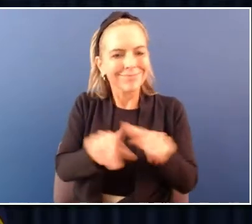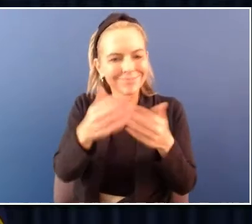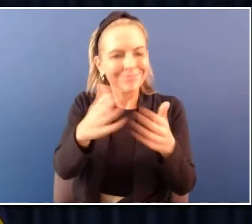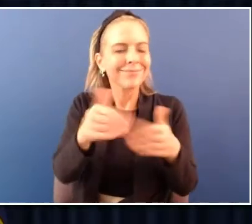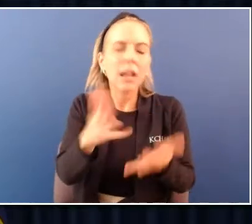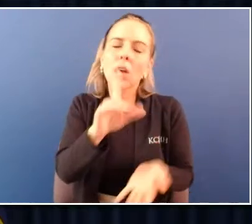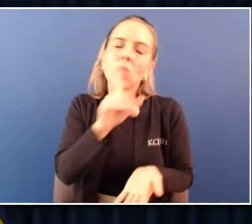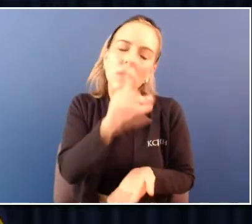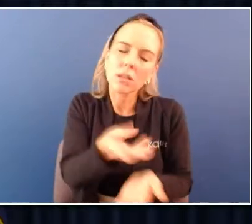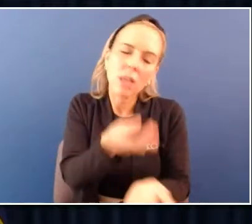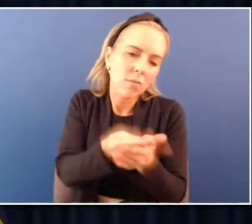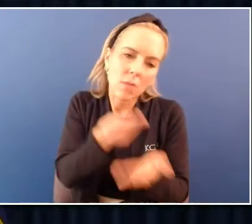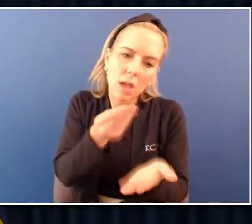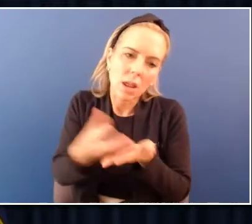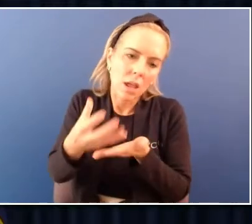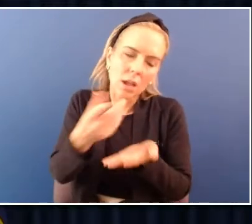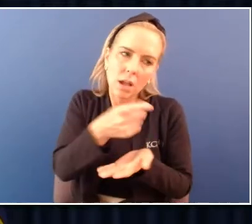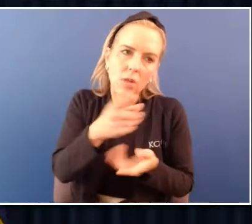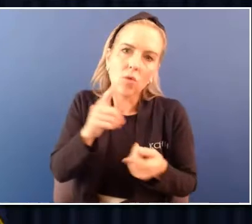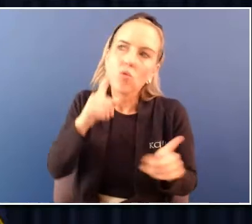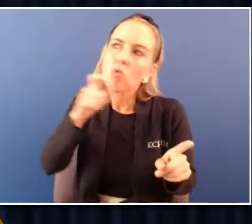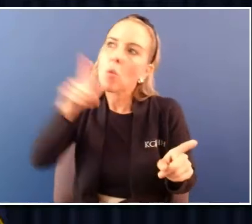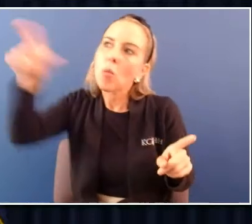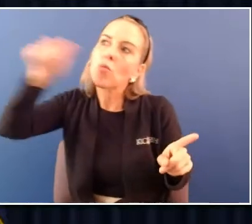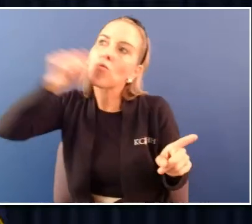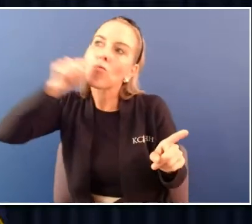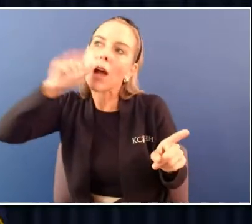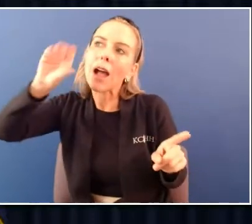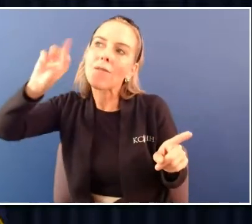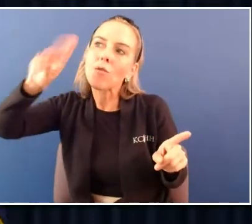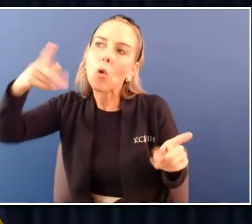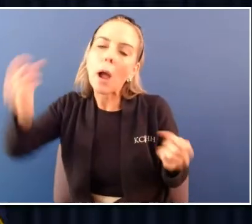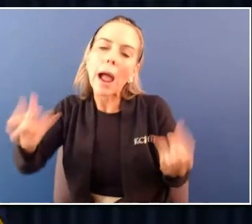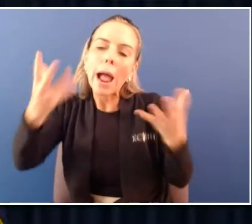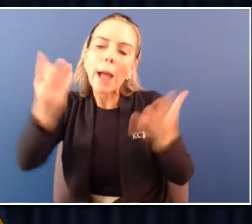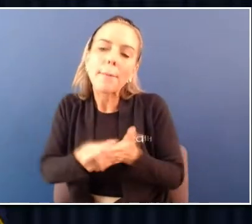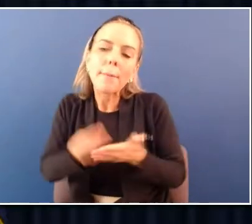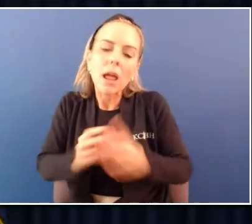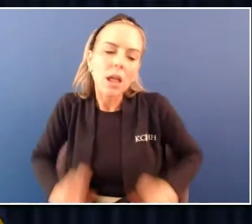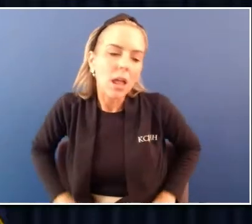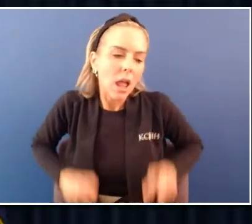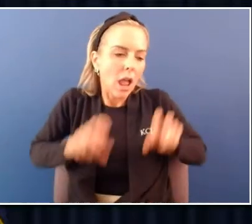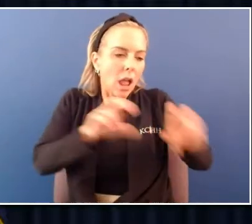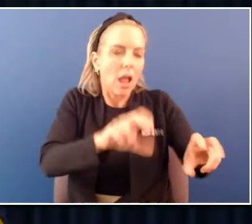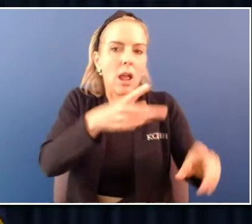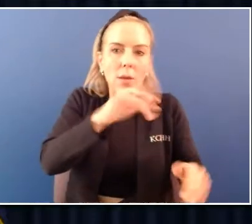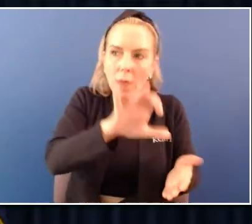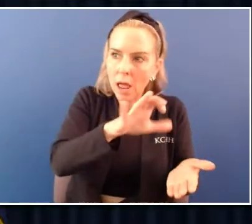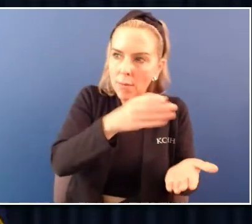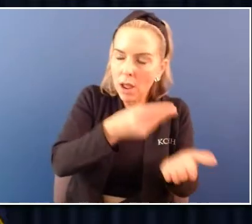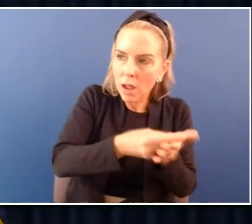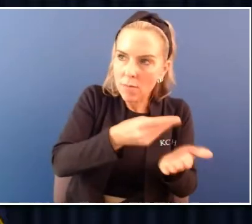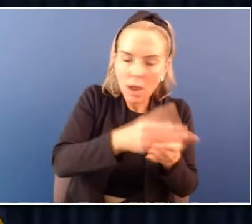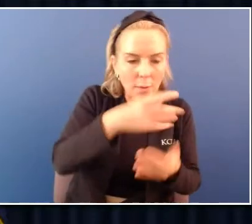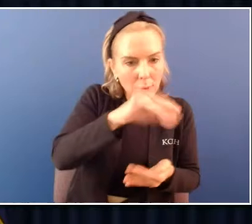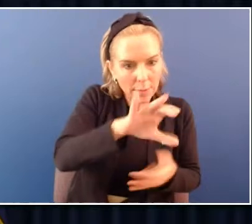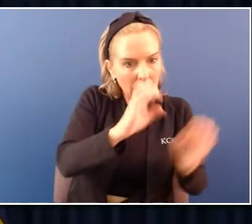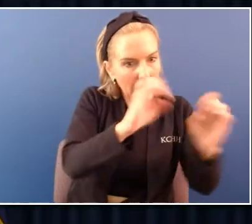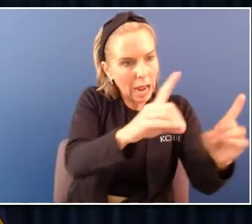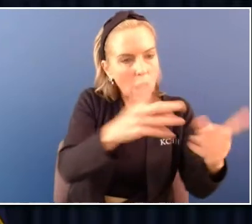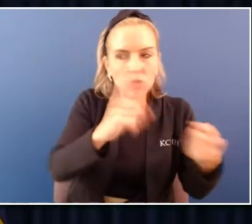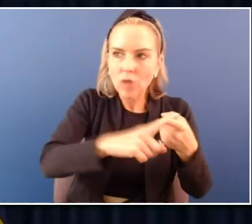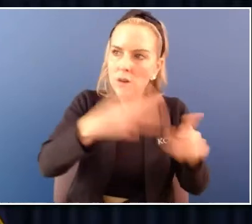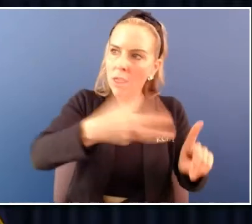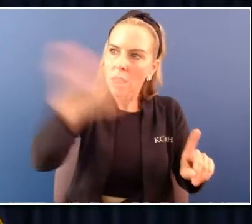by private corporations that see how much money we invest in our public education. And they try to give window dressing, like our